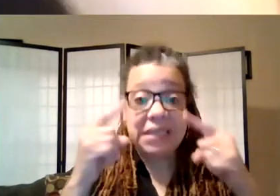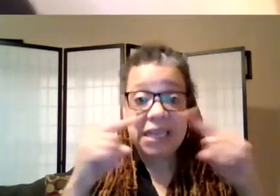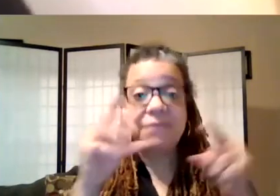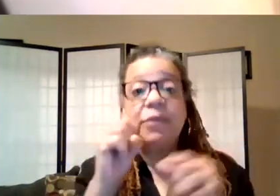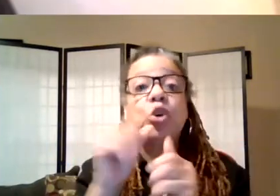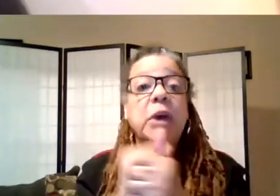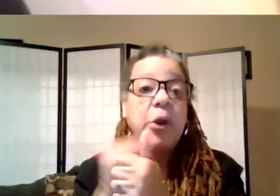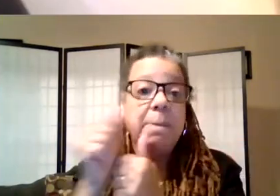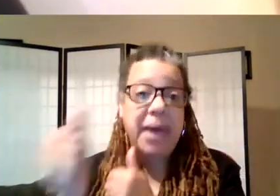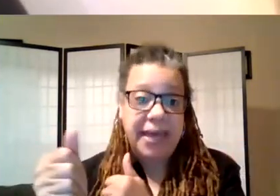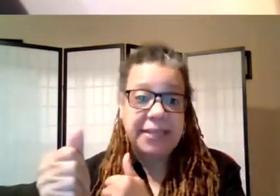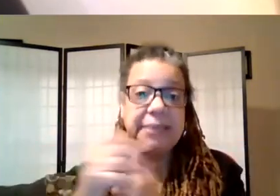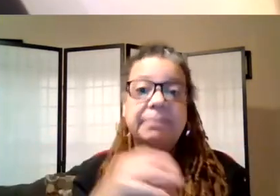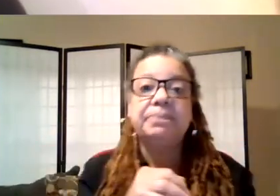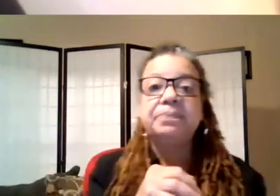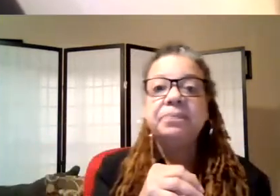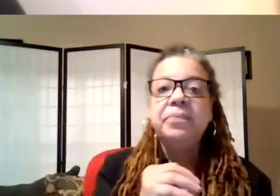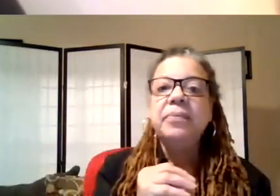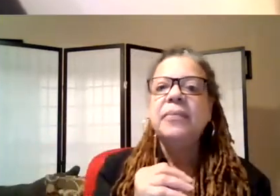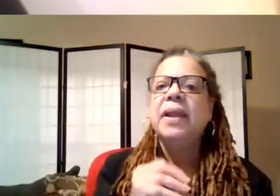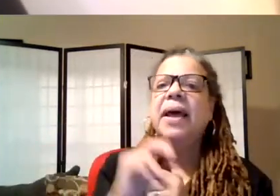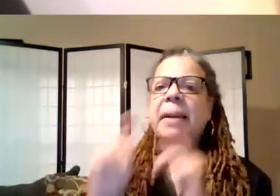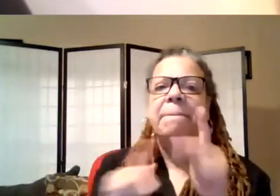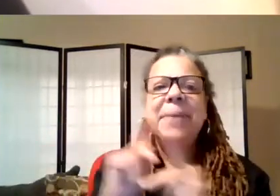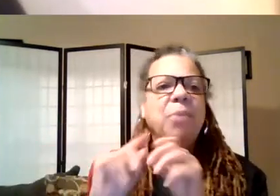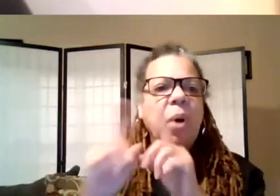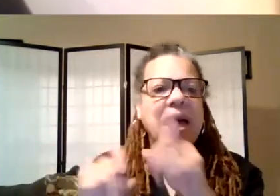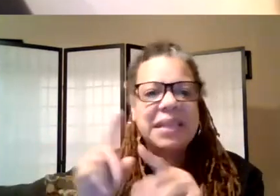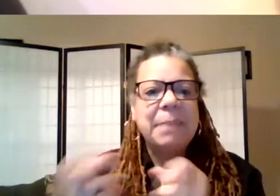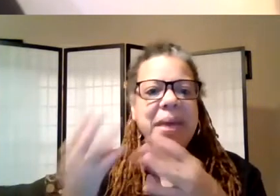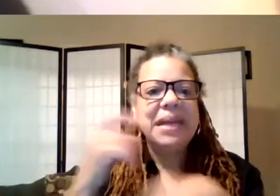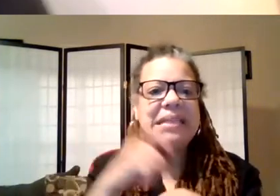Gretchen, people are asking many times in the chat,